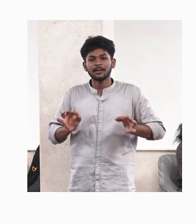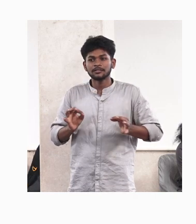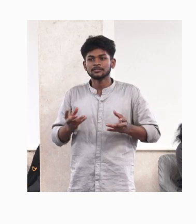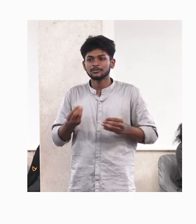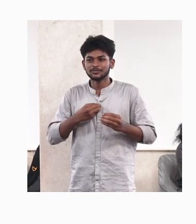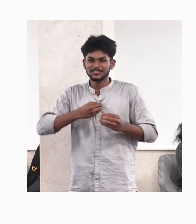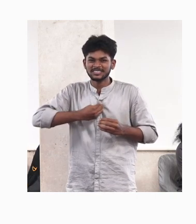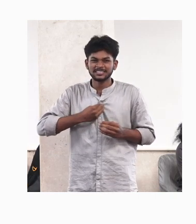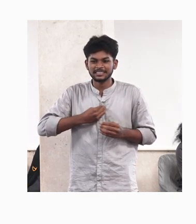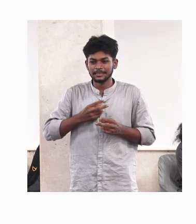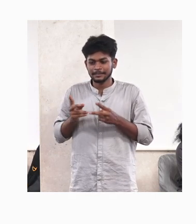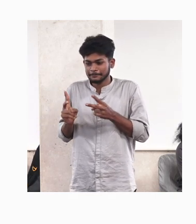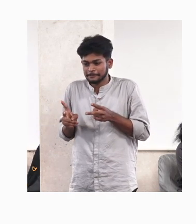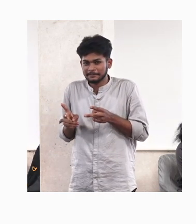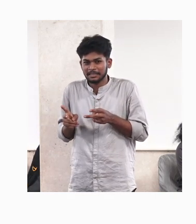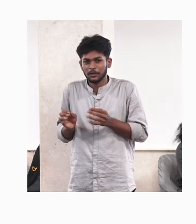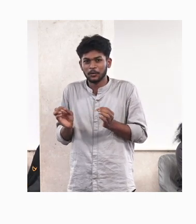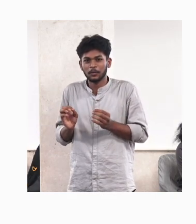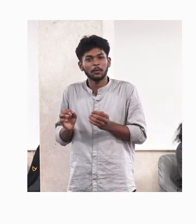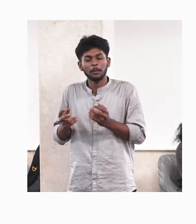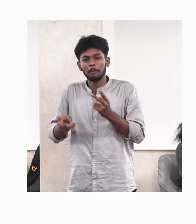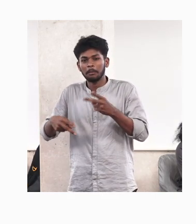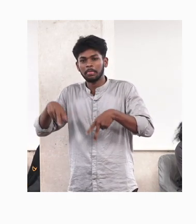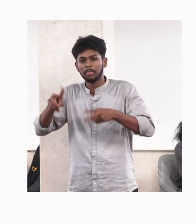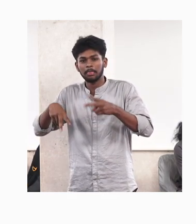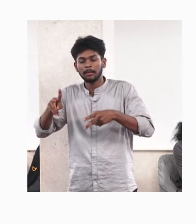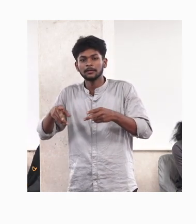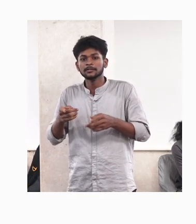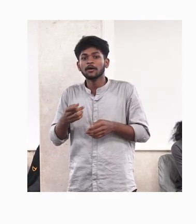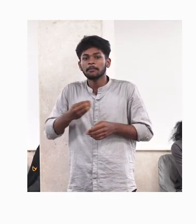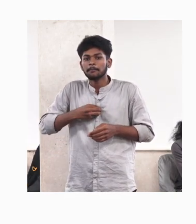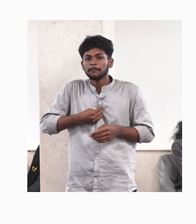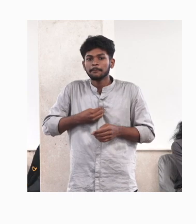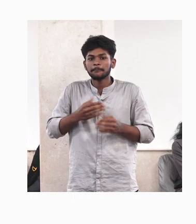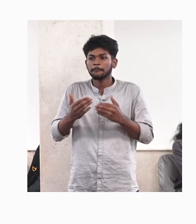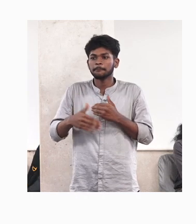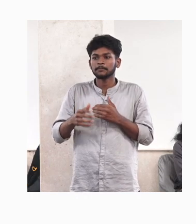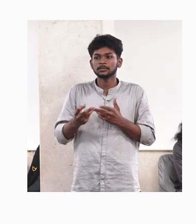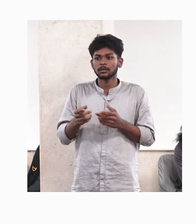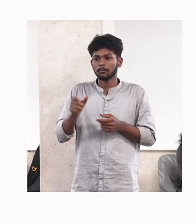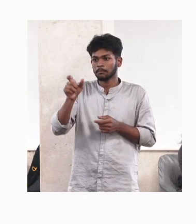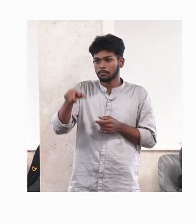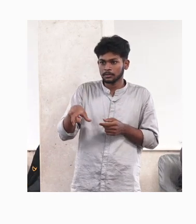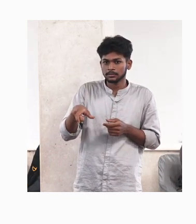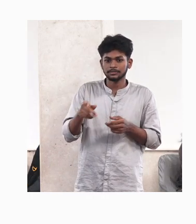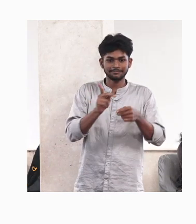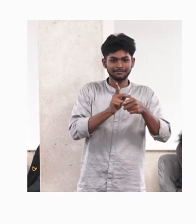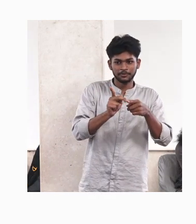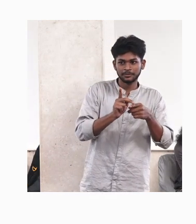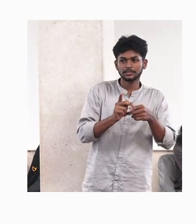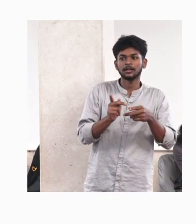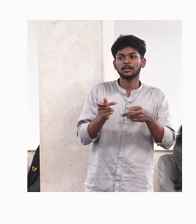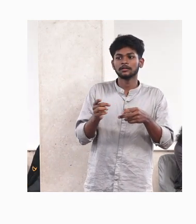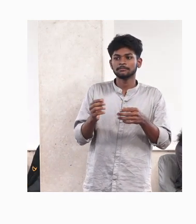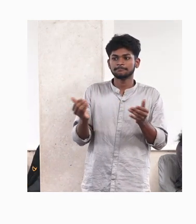this uncertainty, create a different kind of space between the client and the professional that could